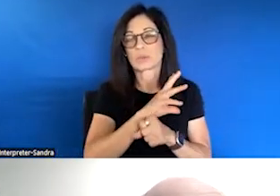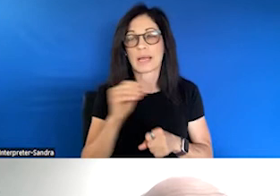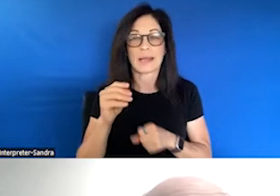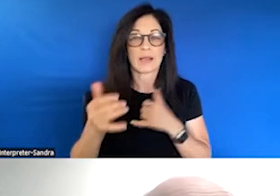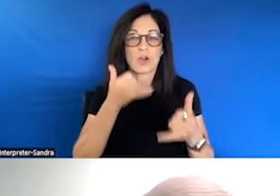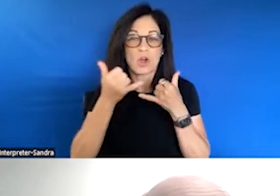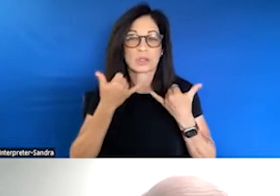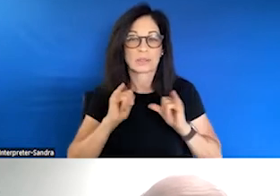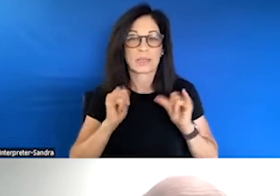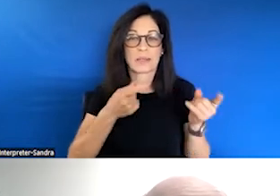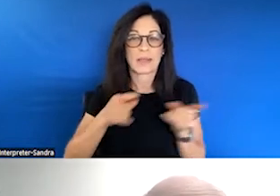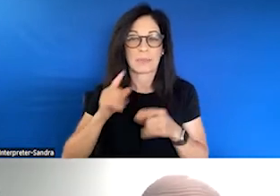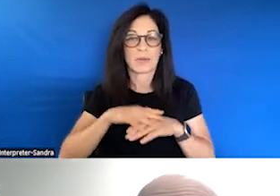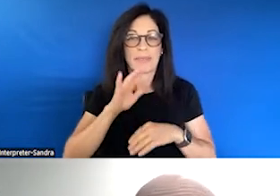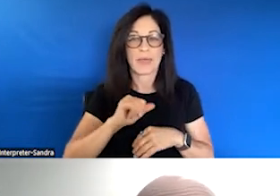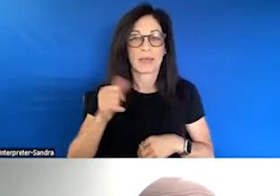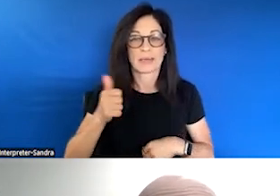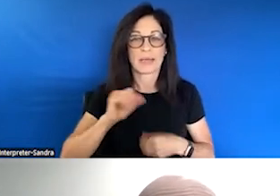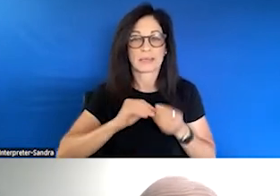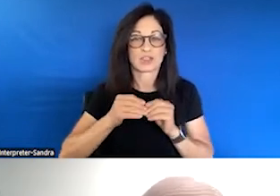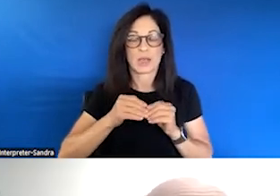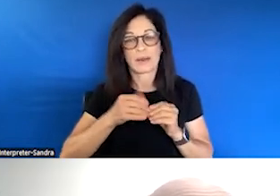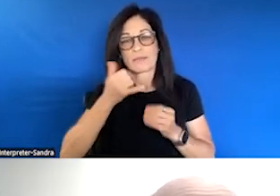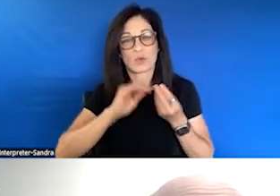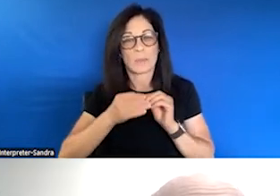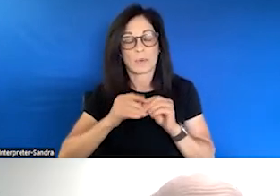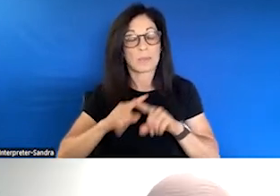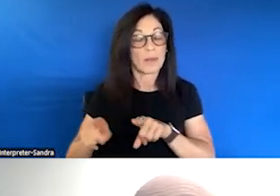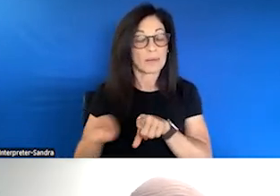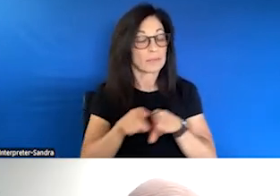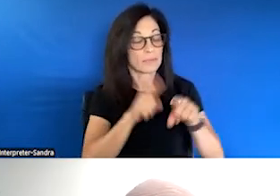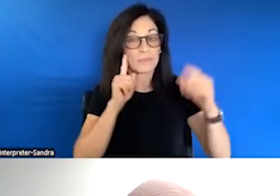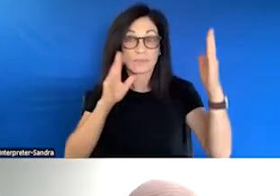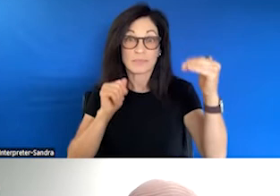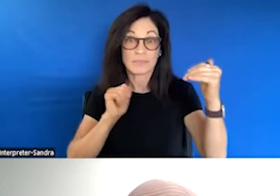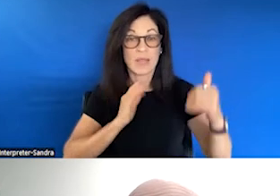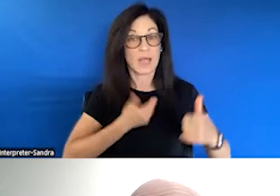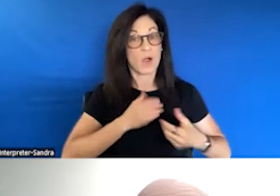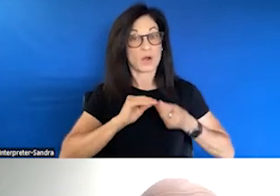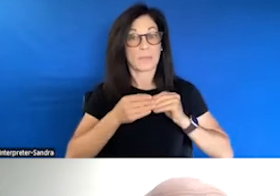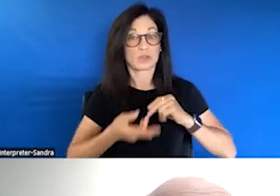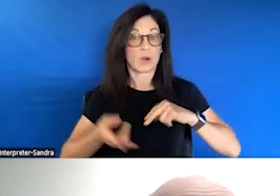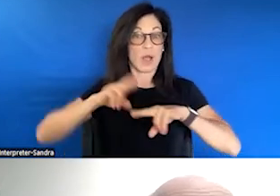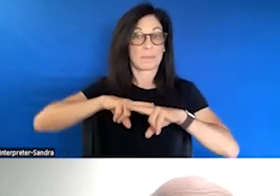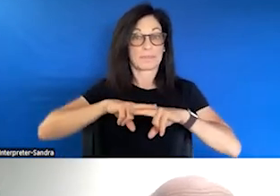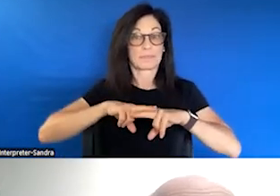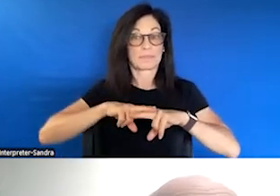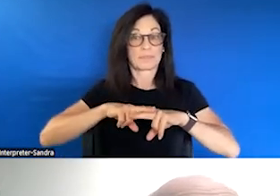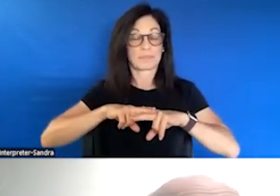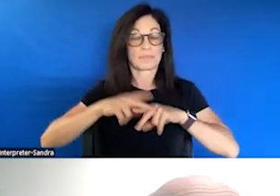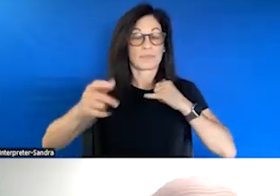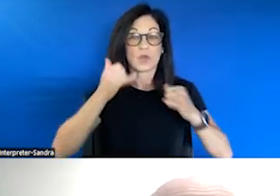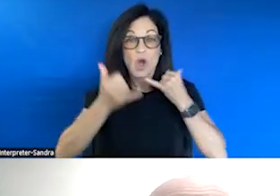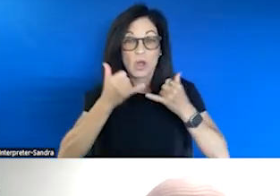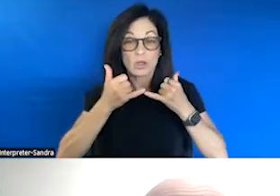in on that number. But as we expected, volume is up, calls, chats,